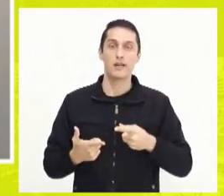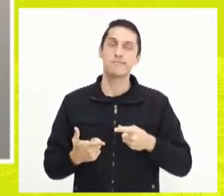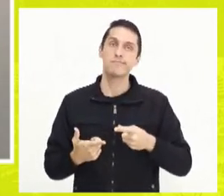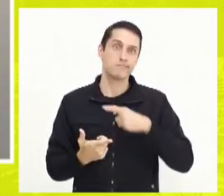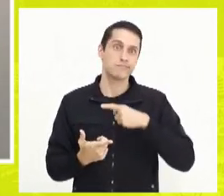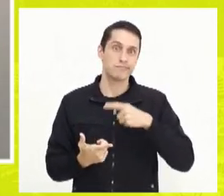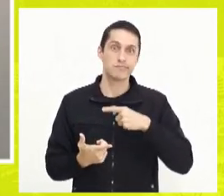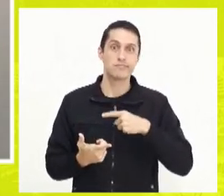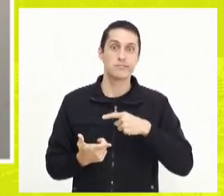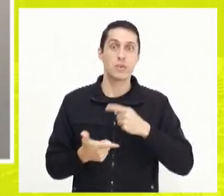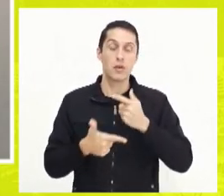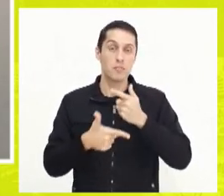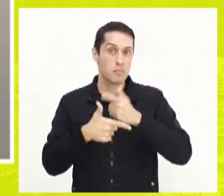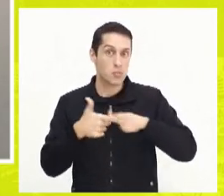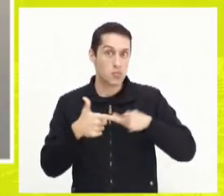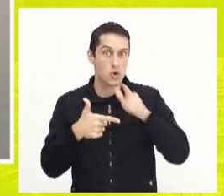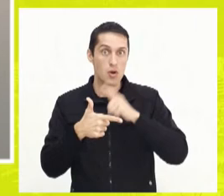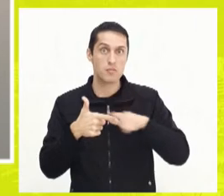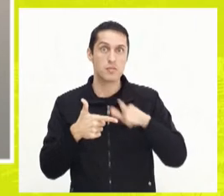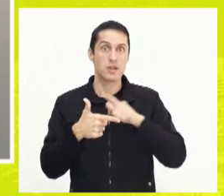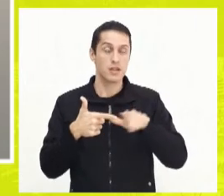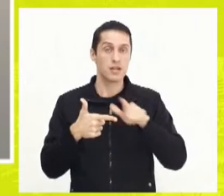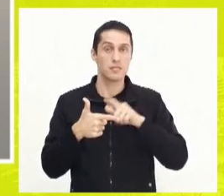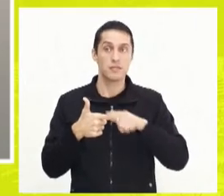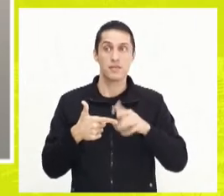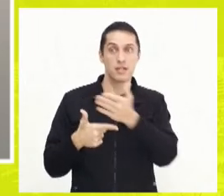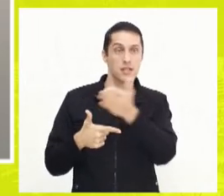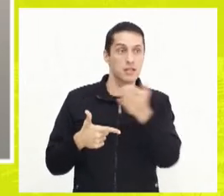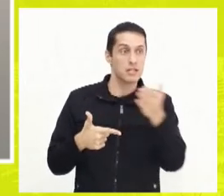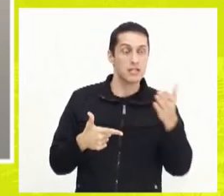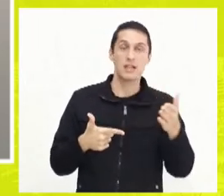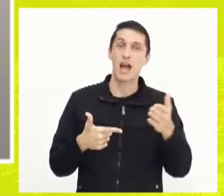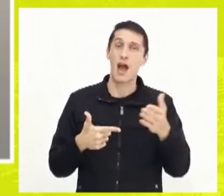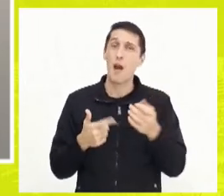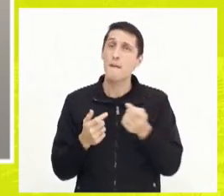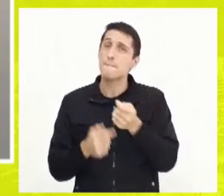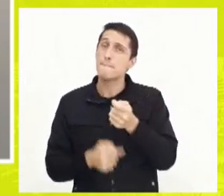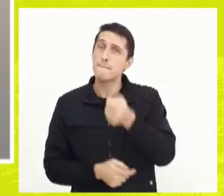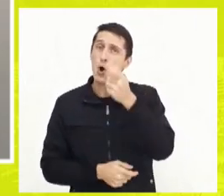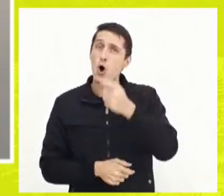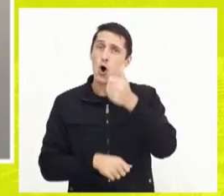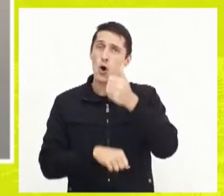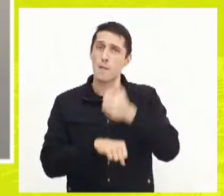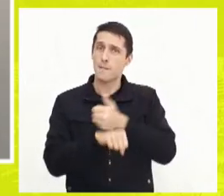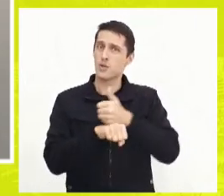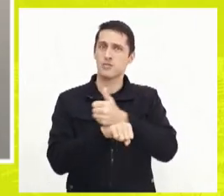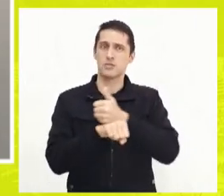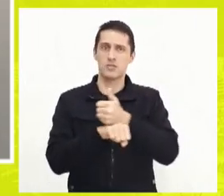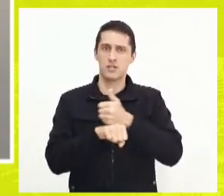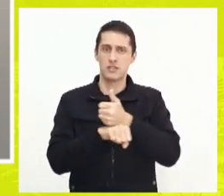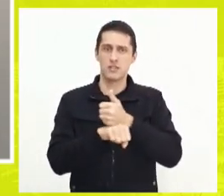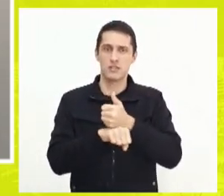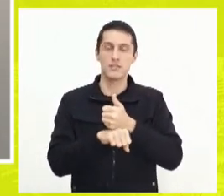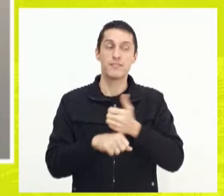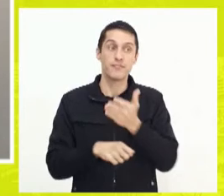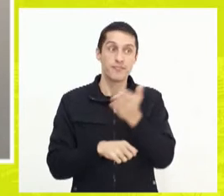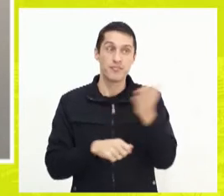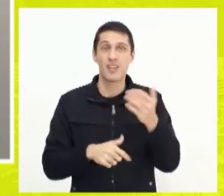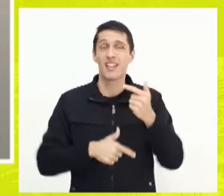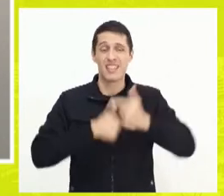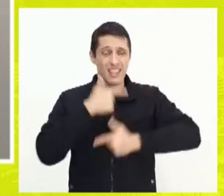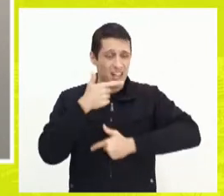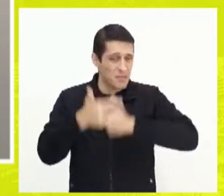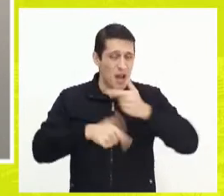crisis of the sector the press we have less and less professionals so they are subject to